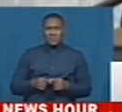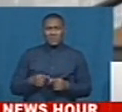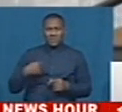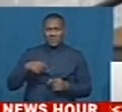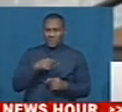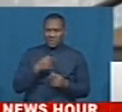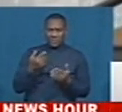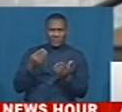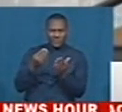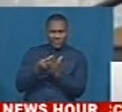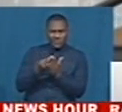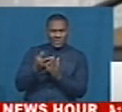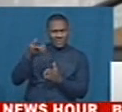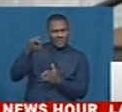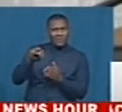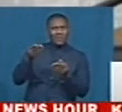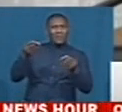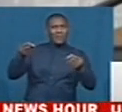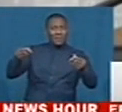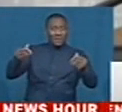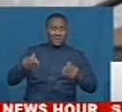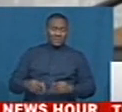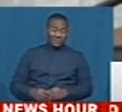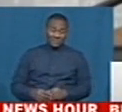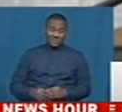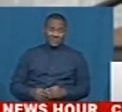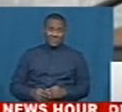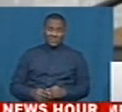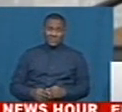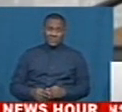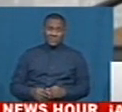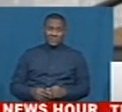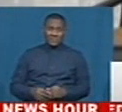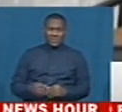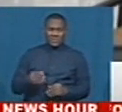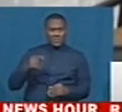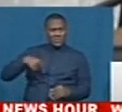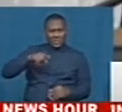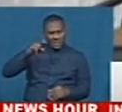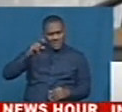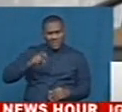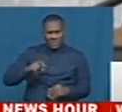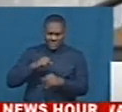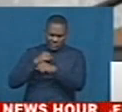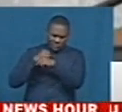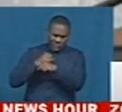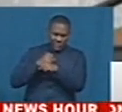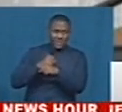in land. Let us create a transparent and progressive market for land. Let us securitize it to create